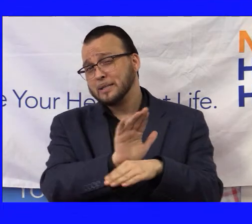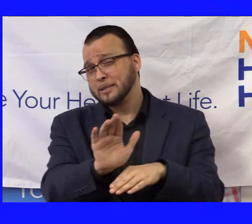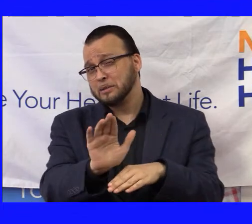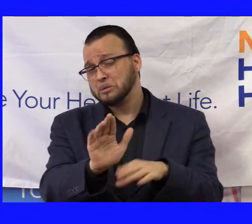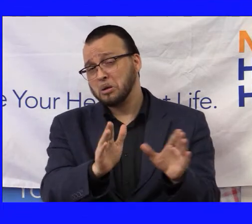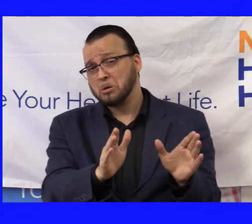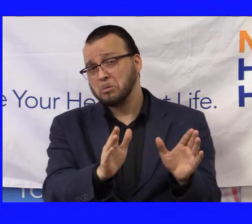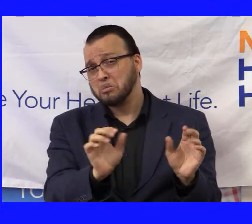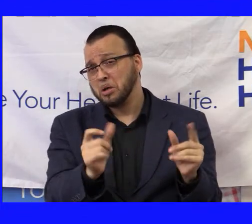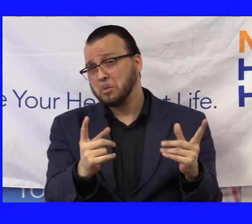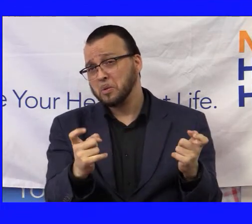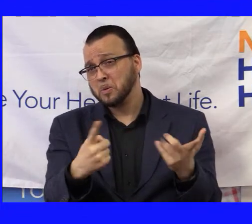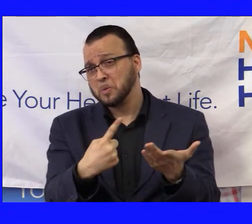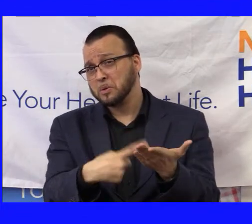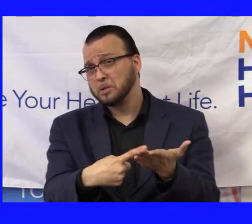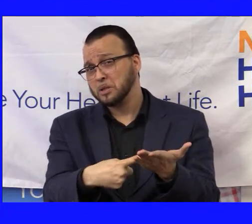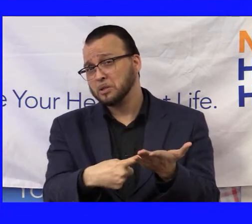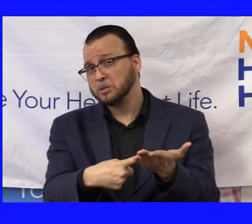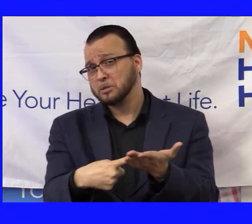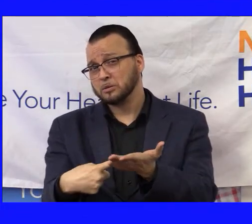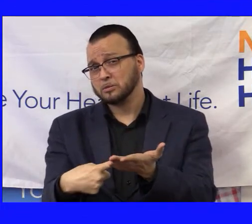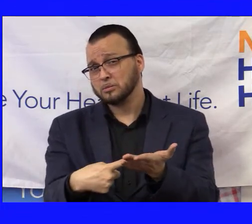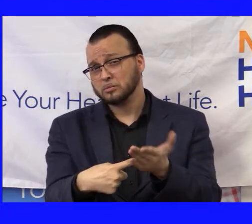to discuss?